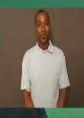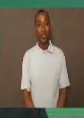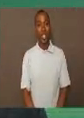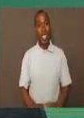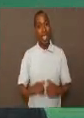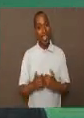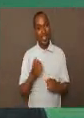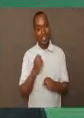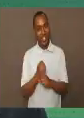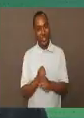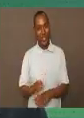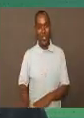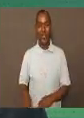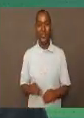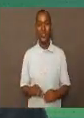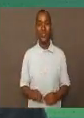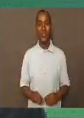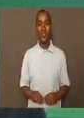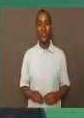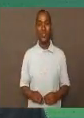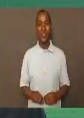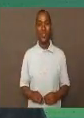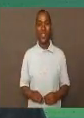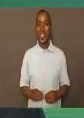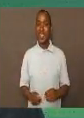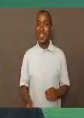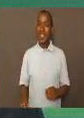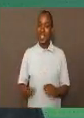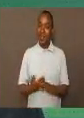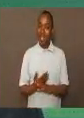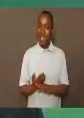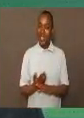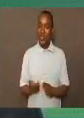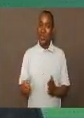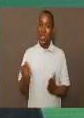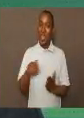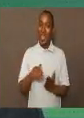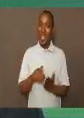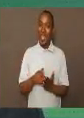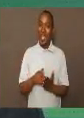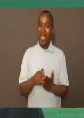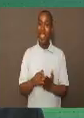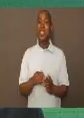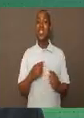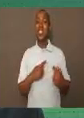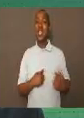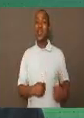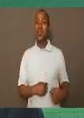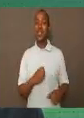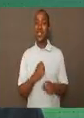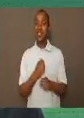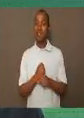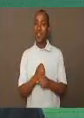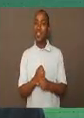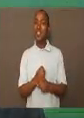How did you do? Please review the structures of the heart after this